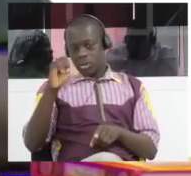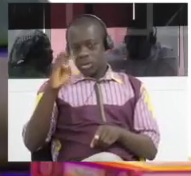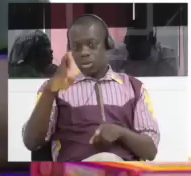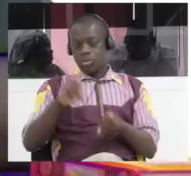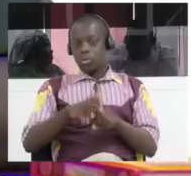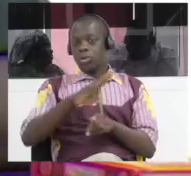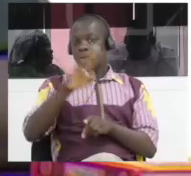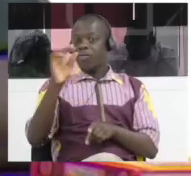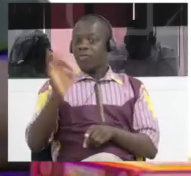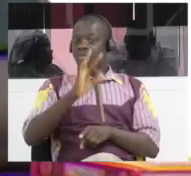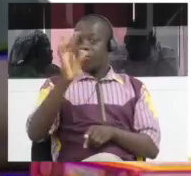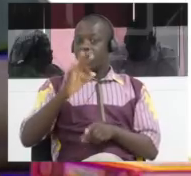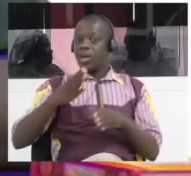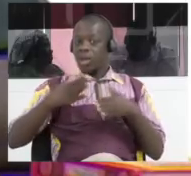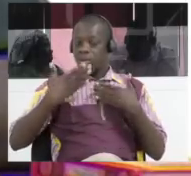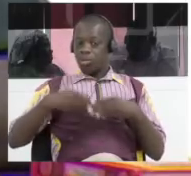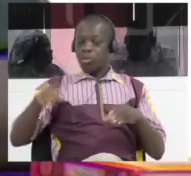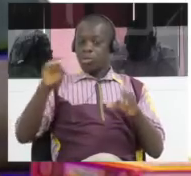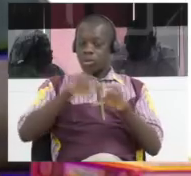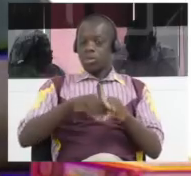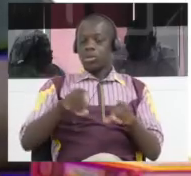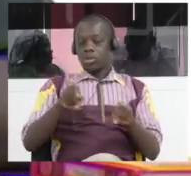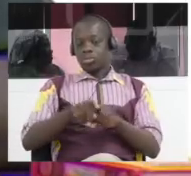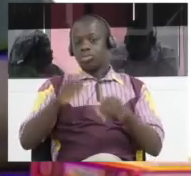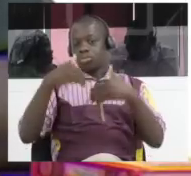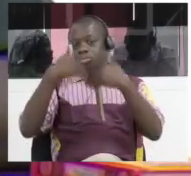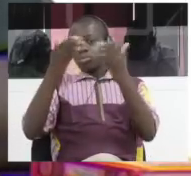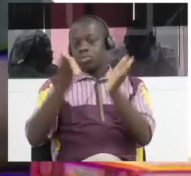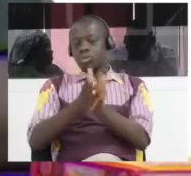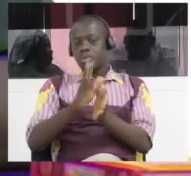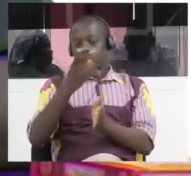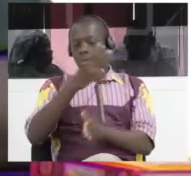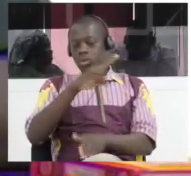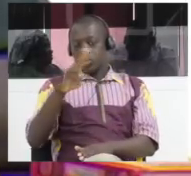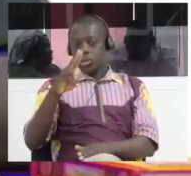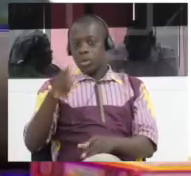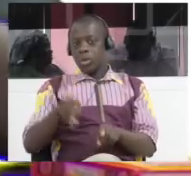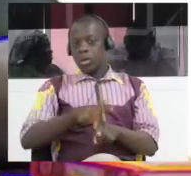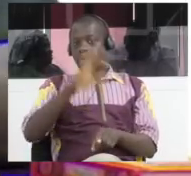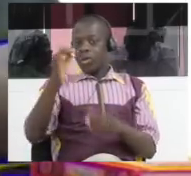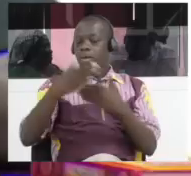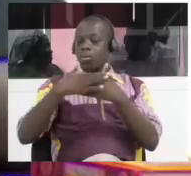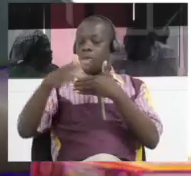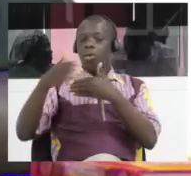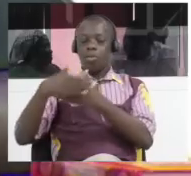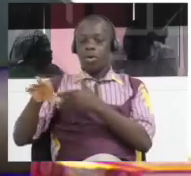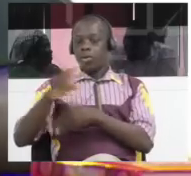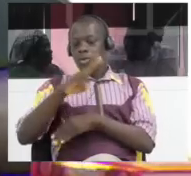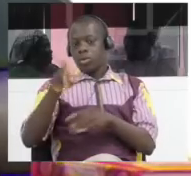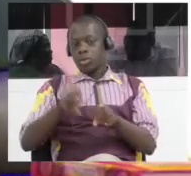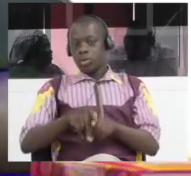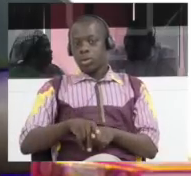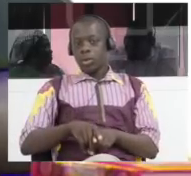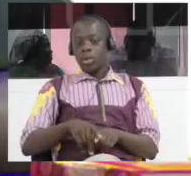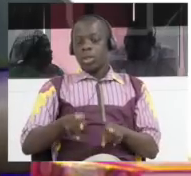is not very enthusiastic, then initiatives, you know, will not be very many.